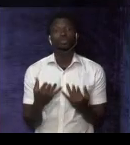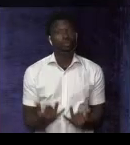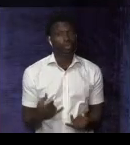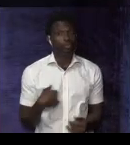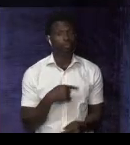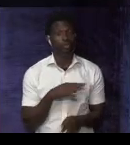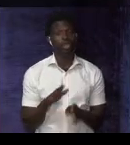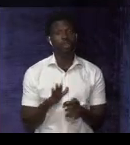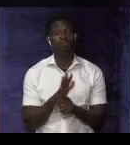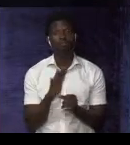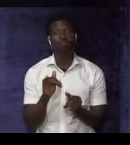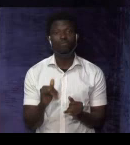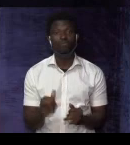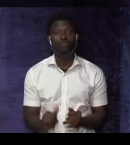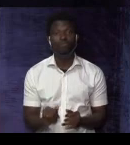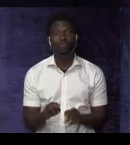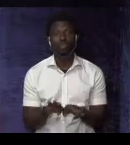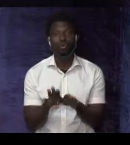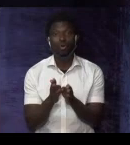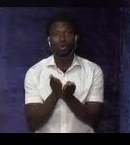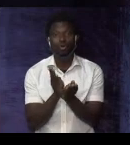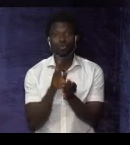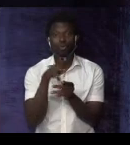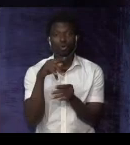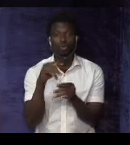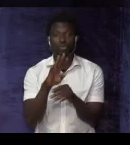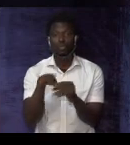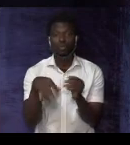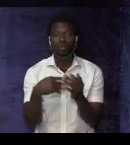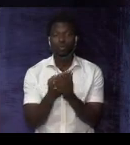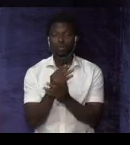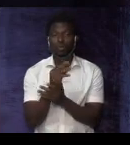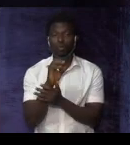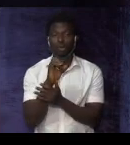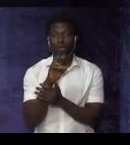So now we have fully opened up the whole cube.